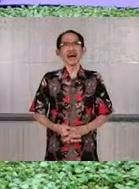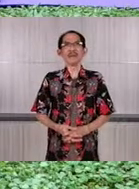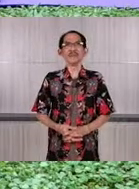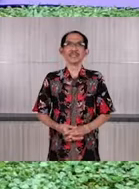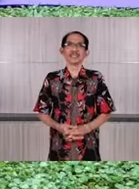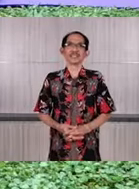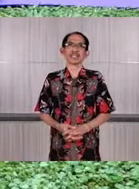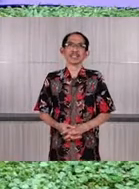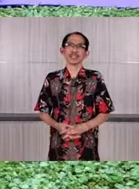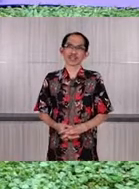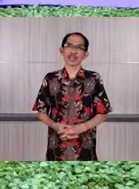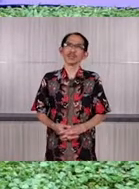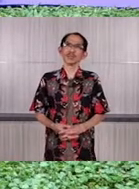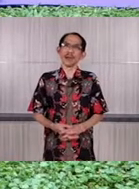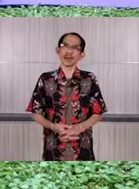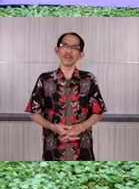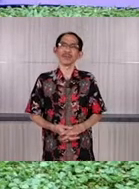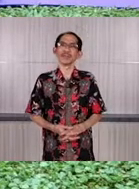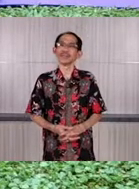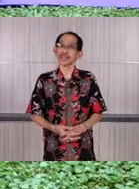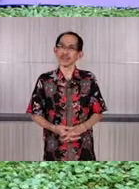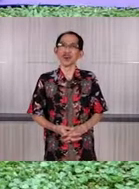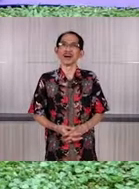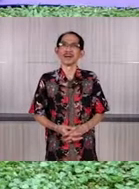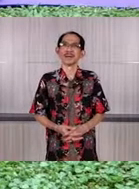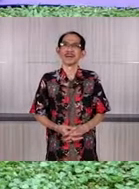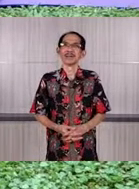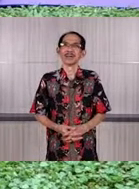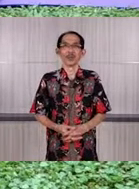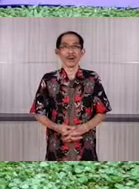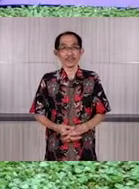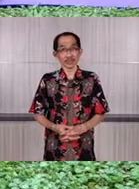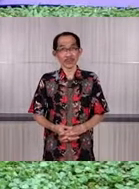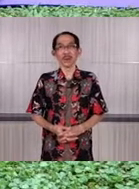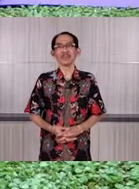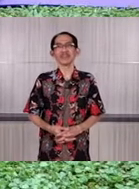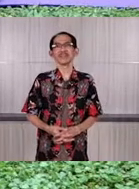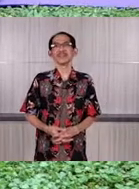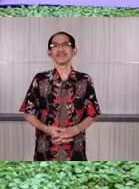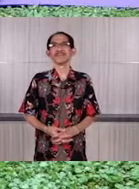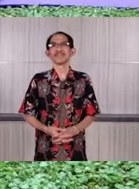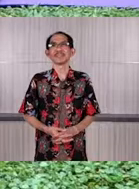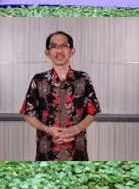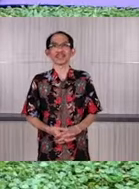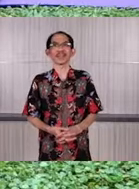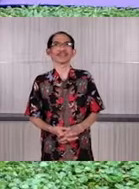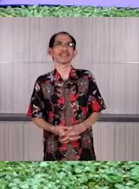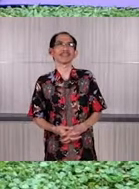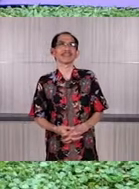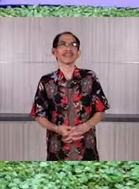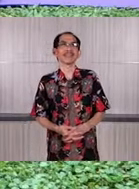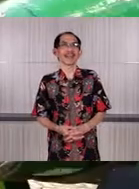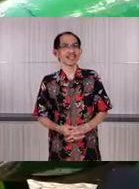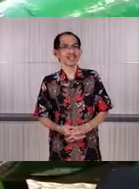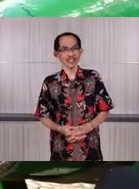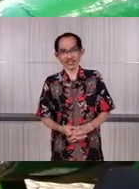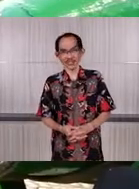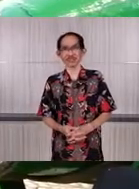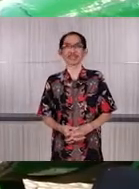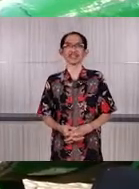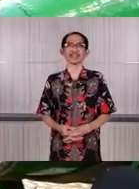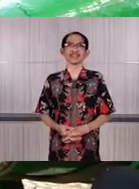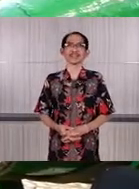Learning mindfulness starts wherever you are. Whether you are busy, distracted,